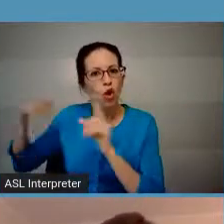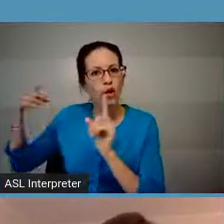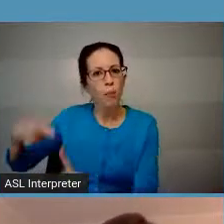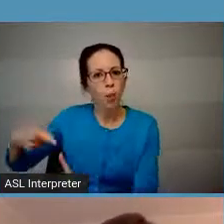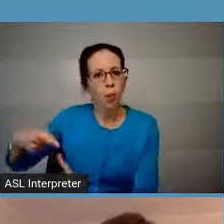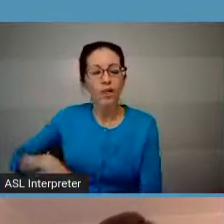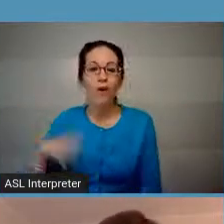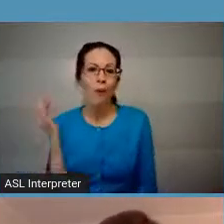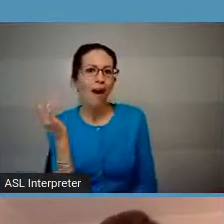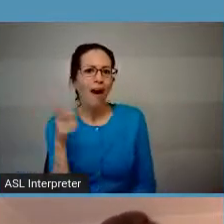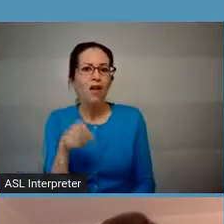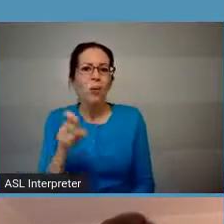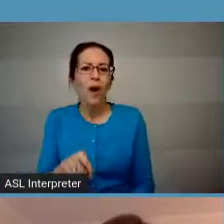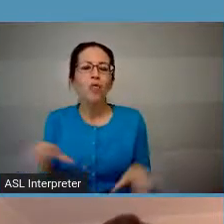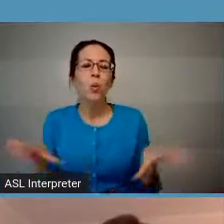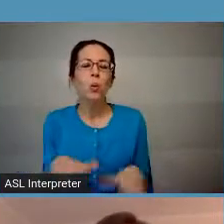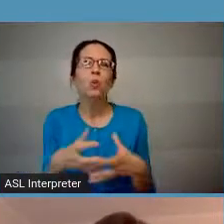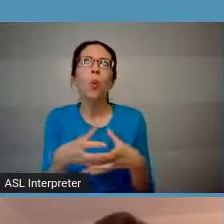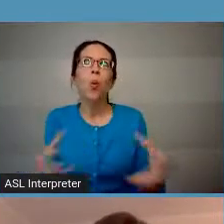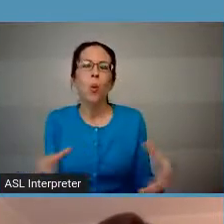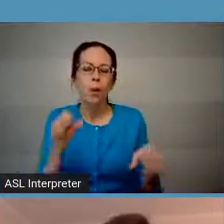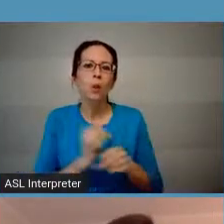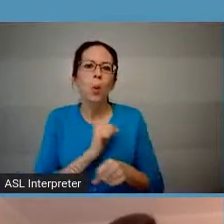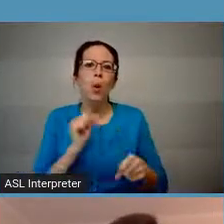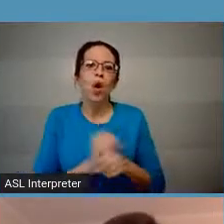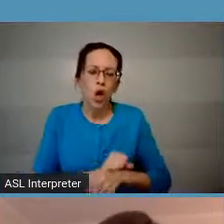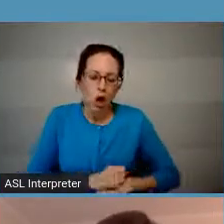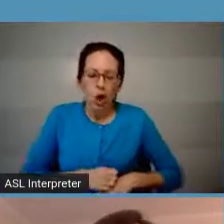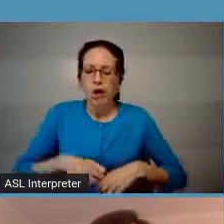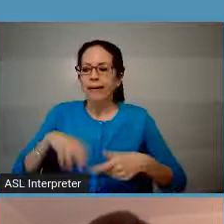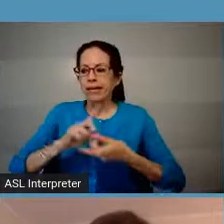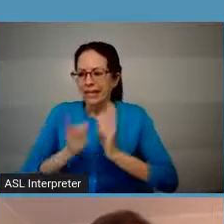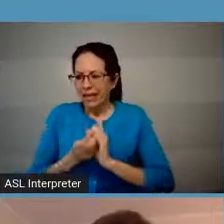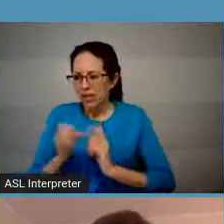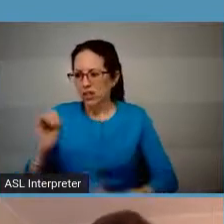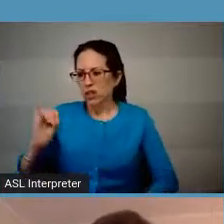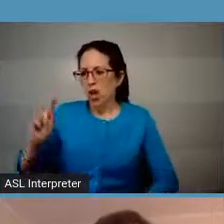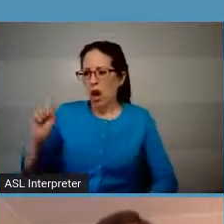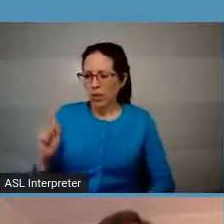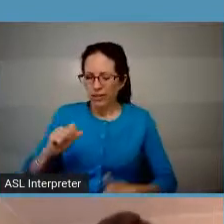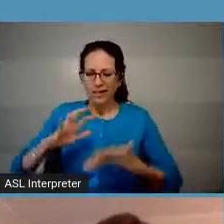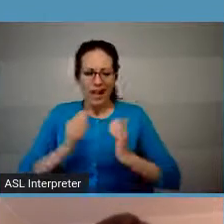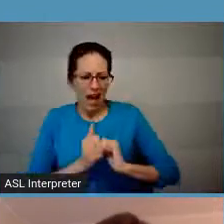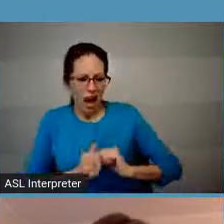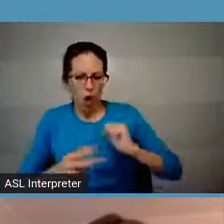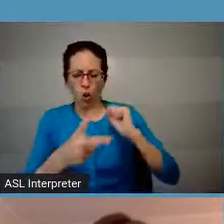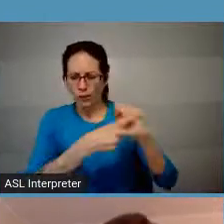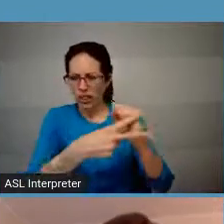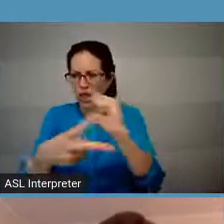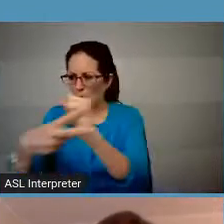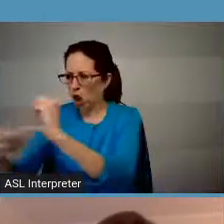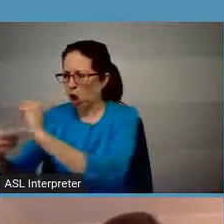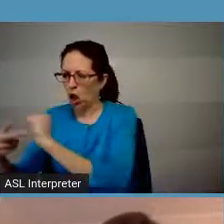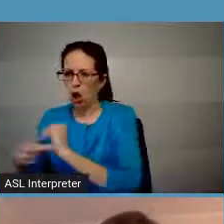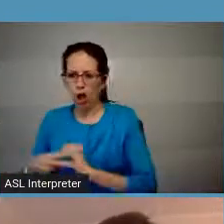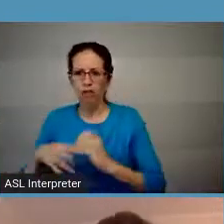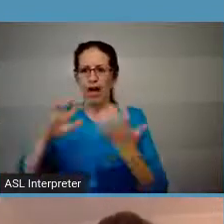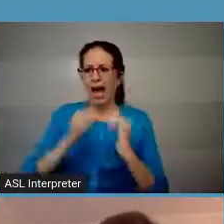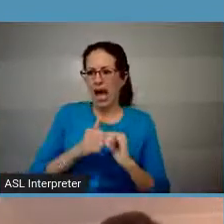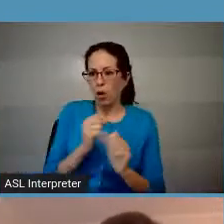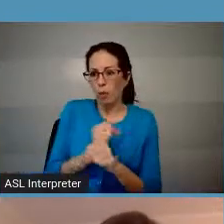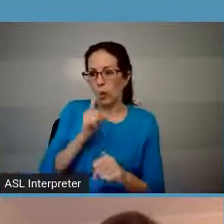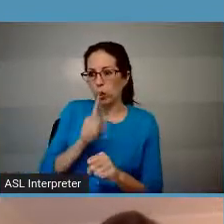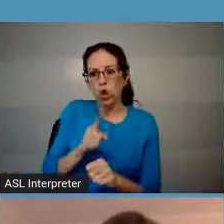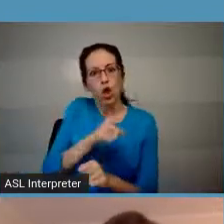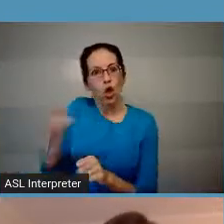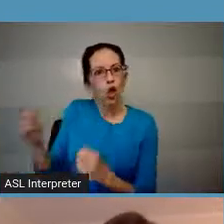digital objects into a preservation environment, into an environment where you can make them safely accessible to your audience in all